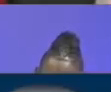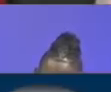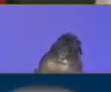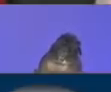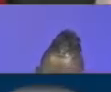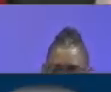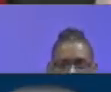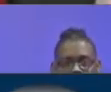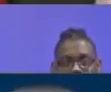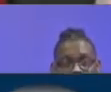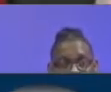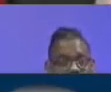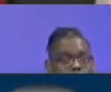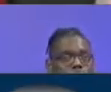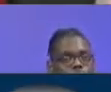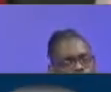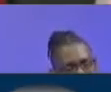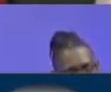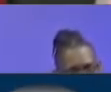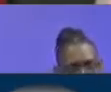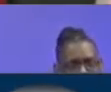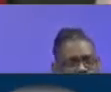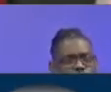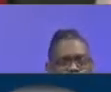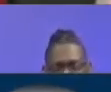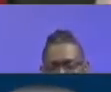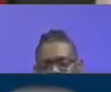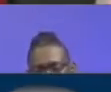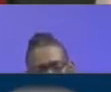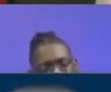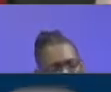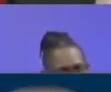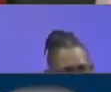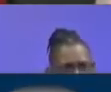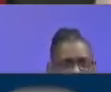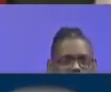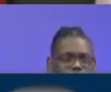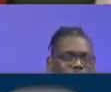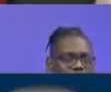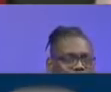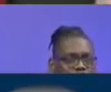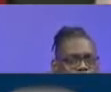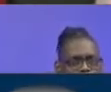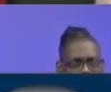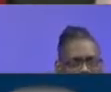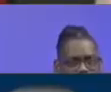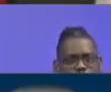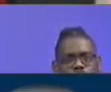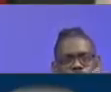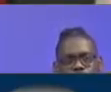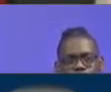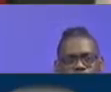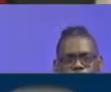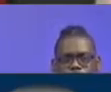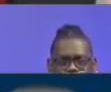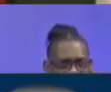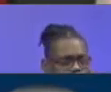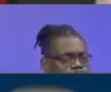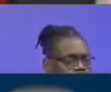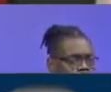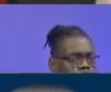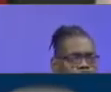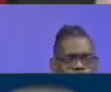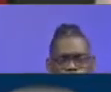groups, and also maintaining the established protocols. Groups of no more than